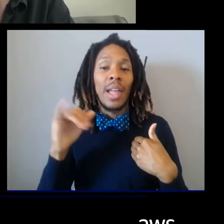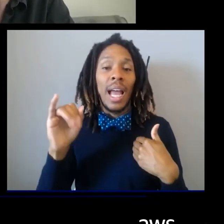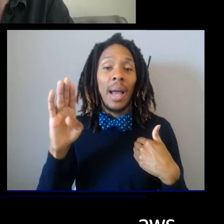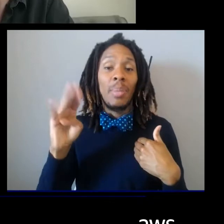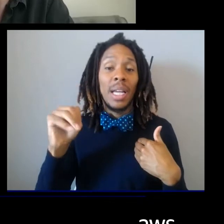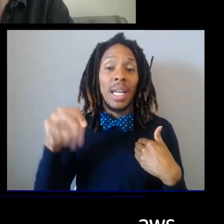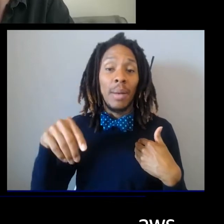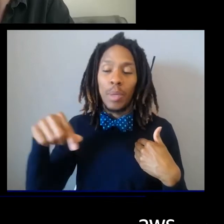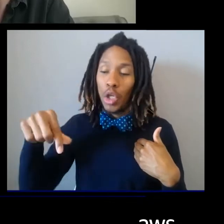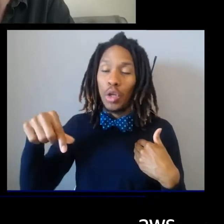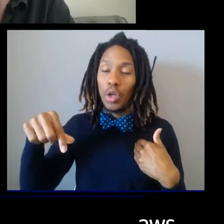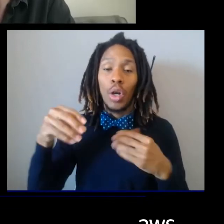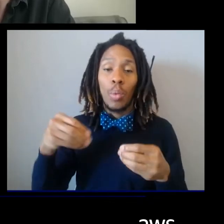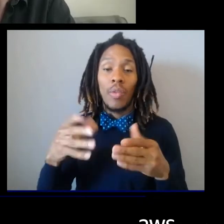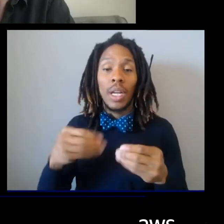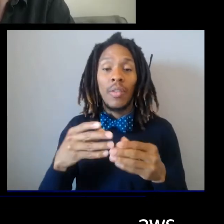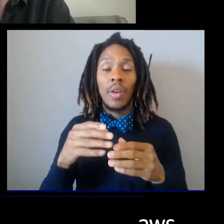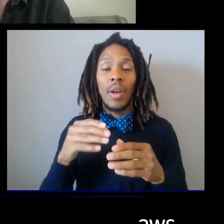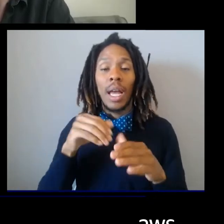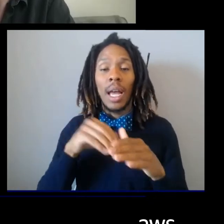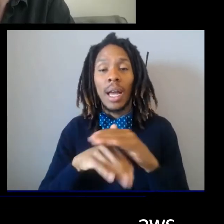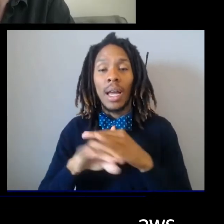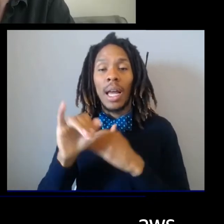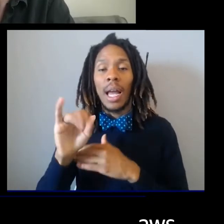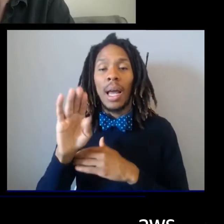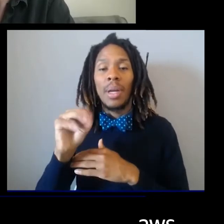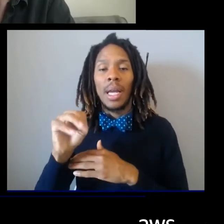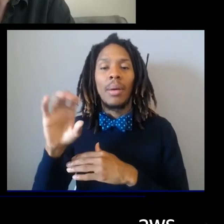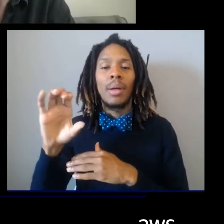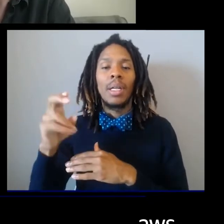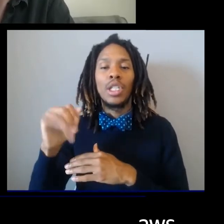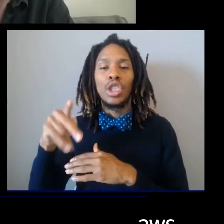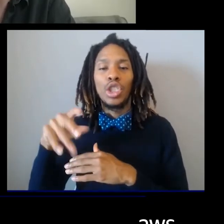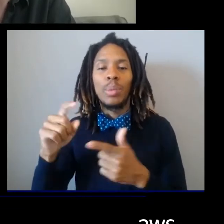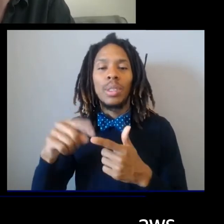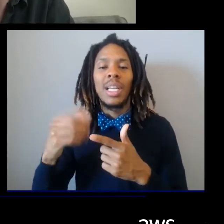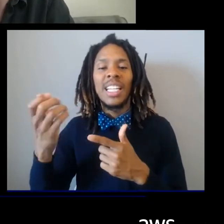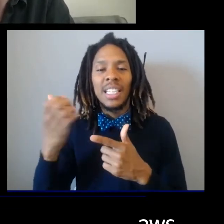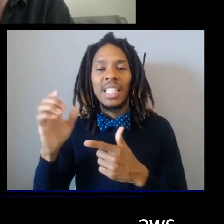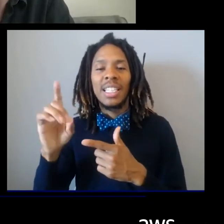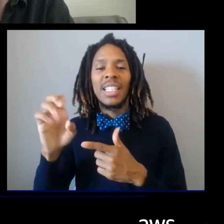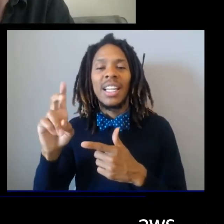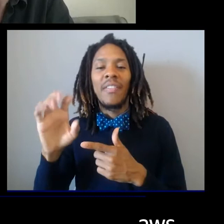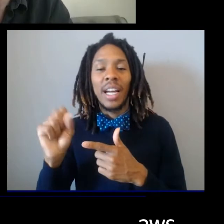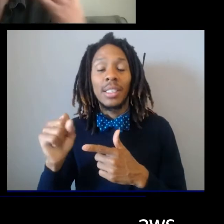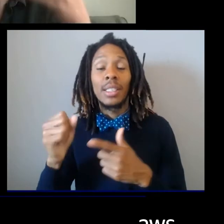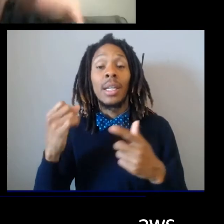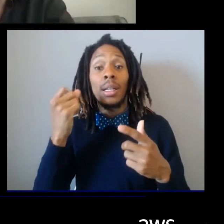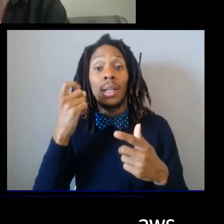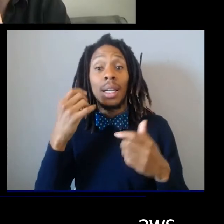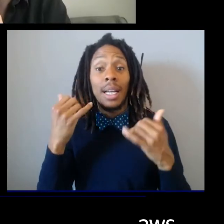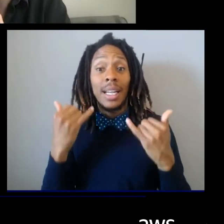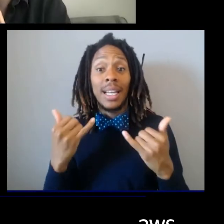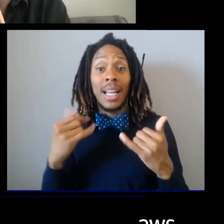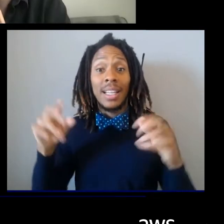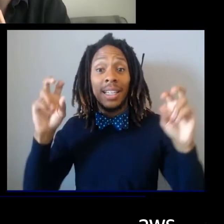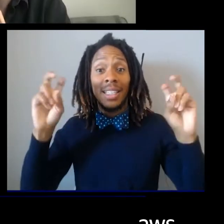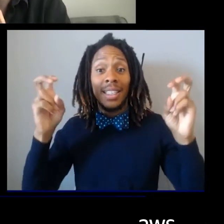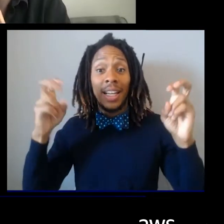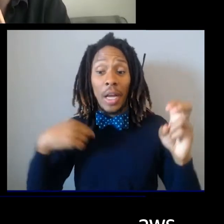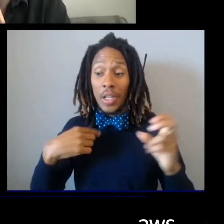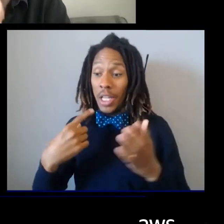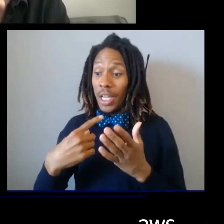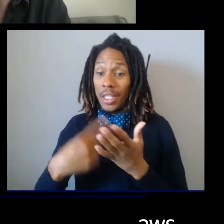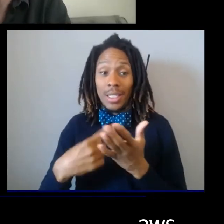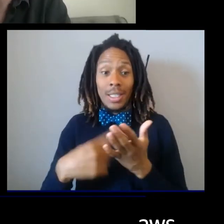which is give you access to IBM chips and devices. And now, because of this topic of our conversation today,